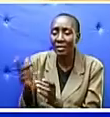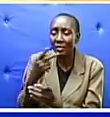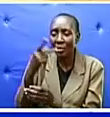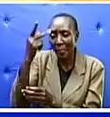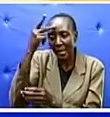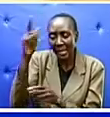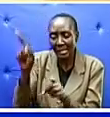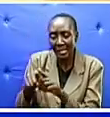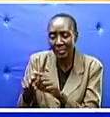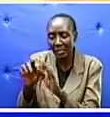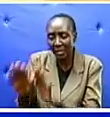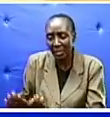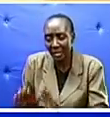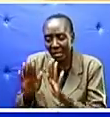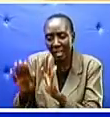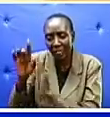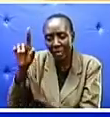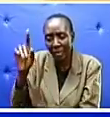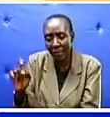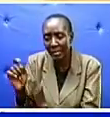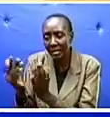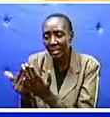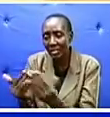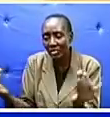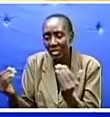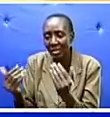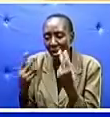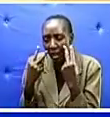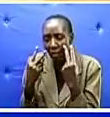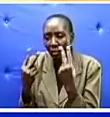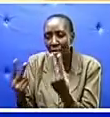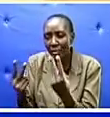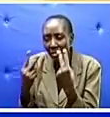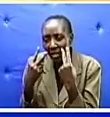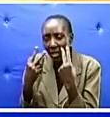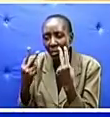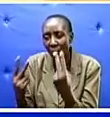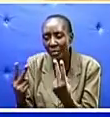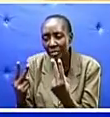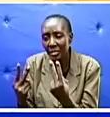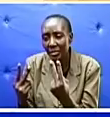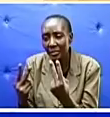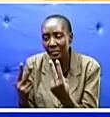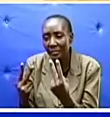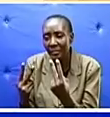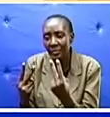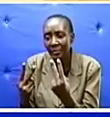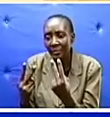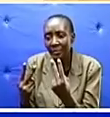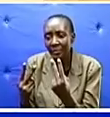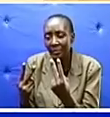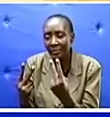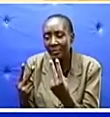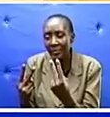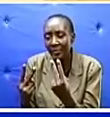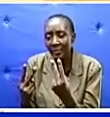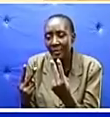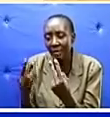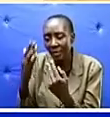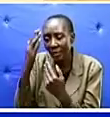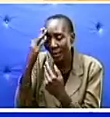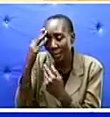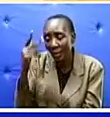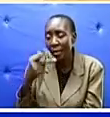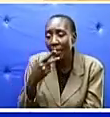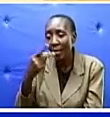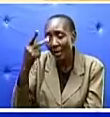be careful. Mm-hmm. Because their children, our children are looking after us. They're looking at you as their parents because yeah. they know, you know, parents